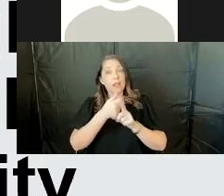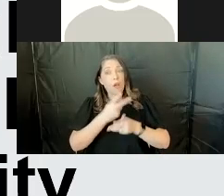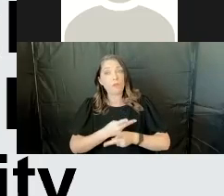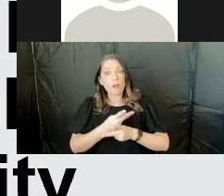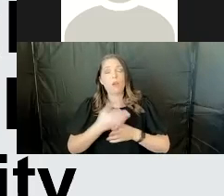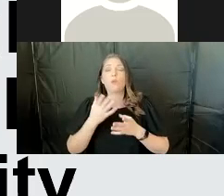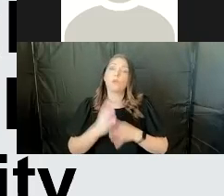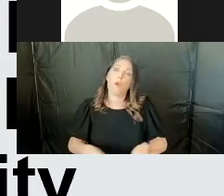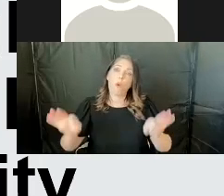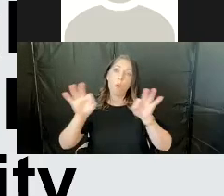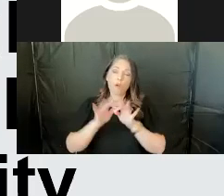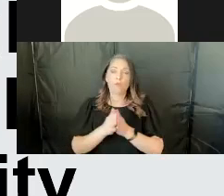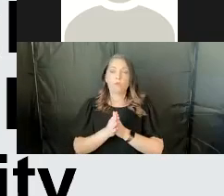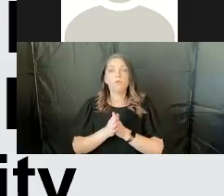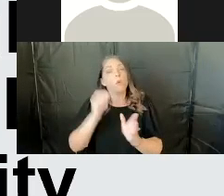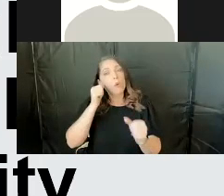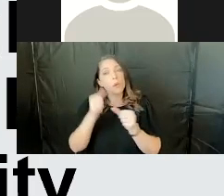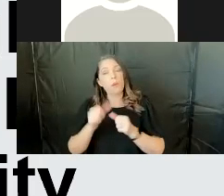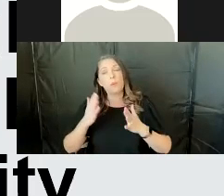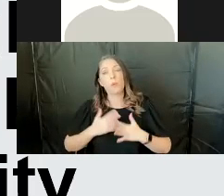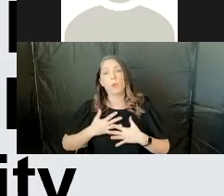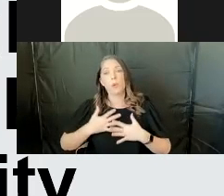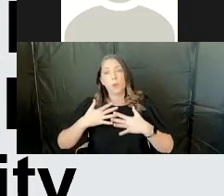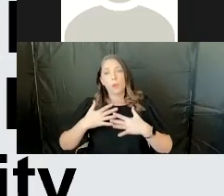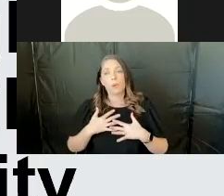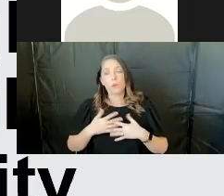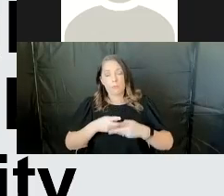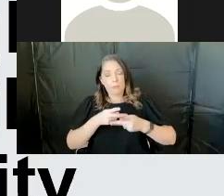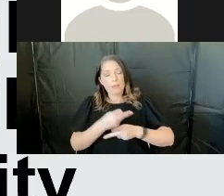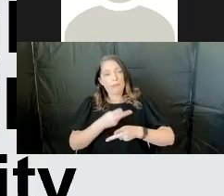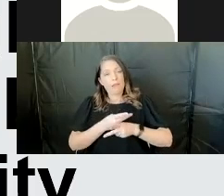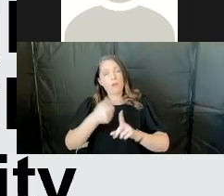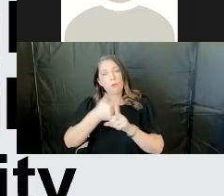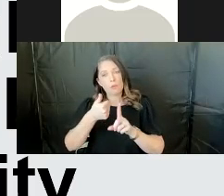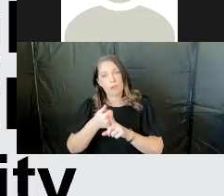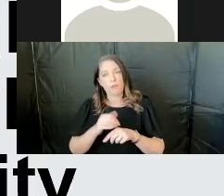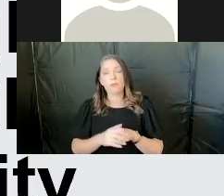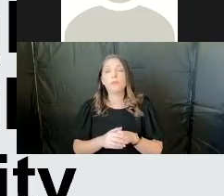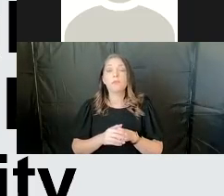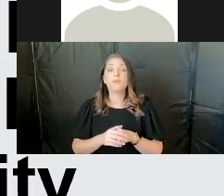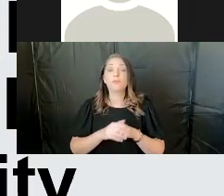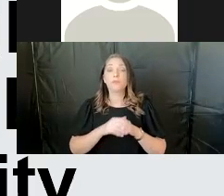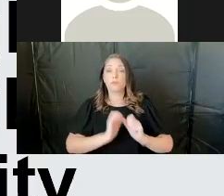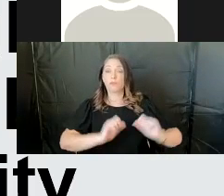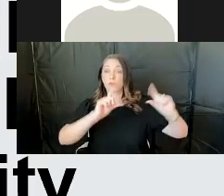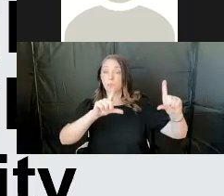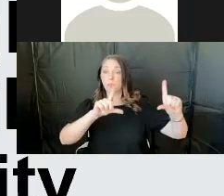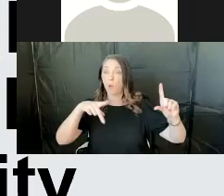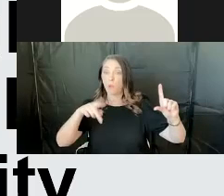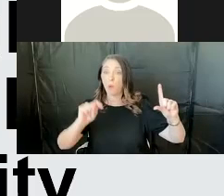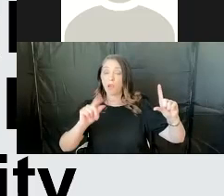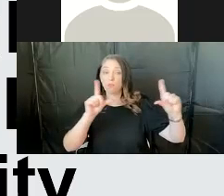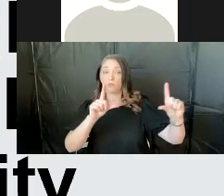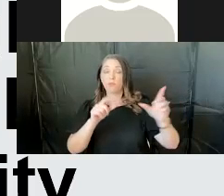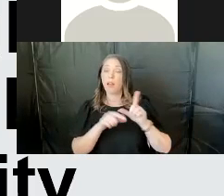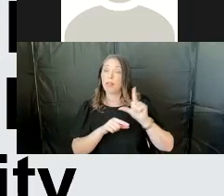needs. On the left side of the screen, I have a picture of two persons holding hands. Over the hands, there's